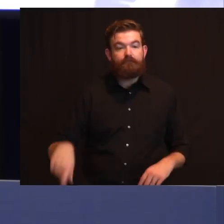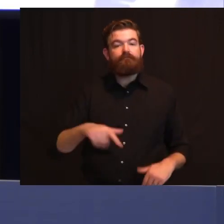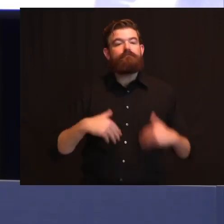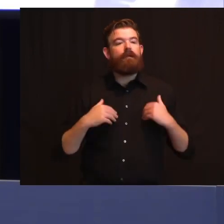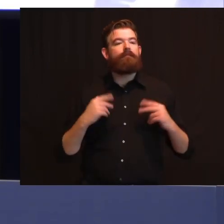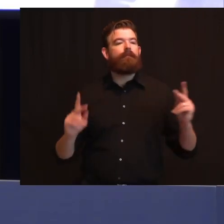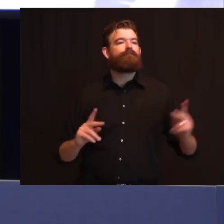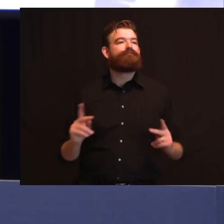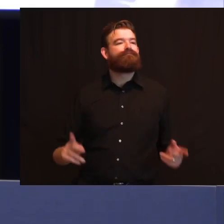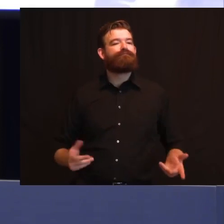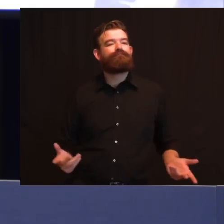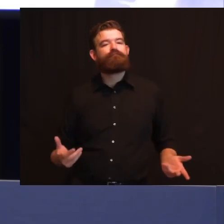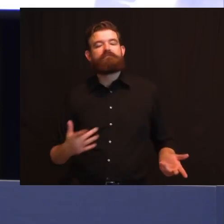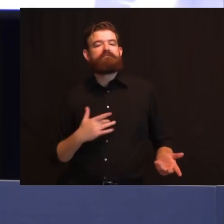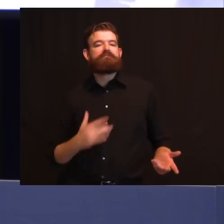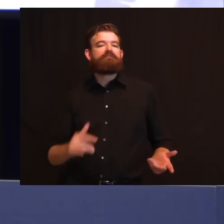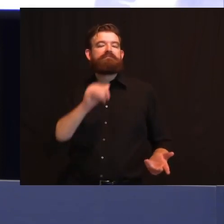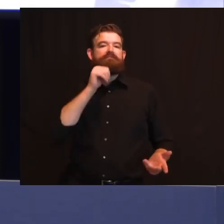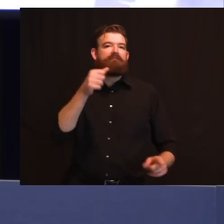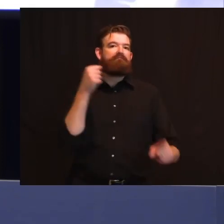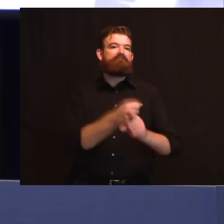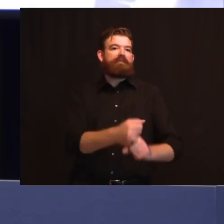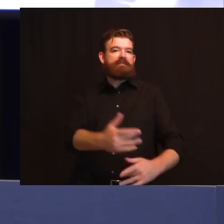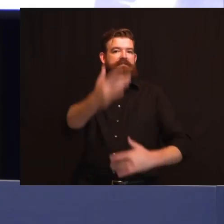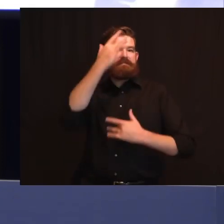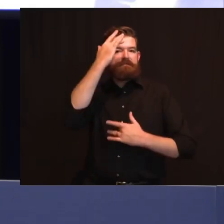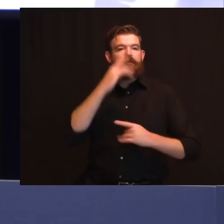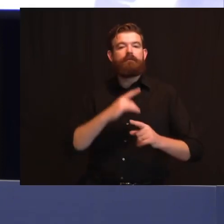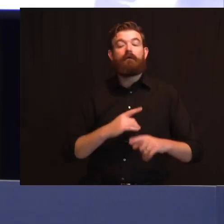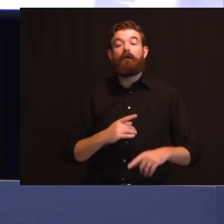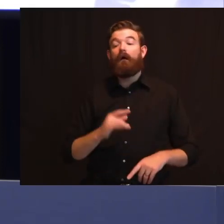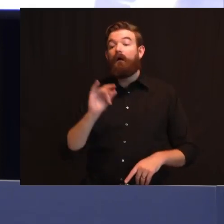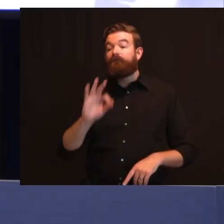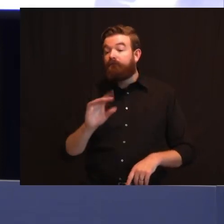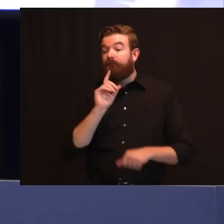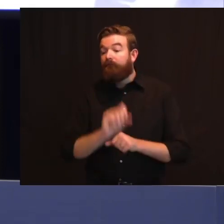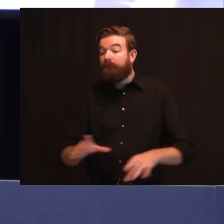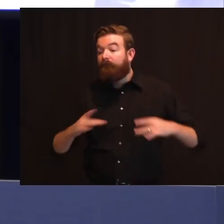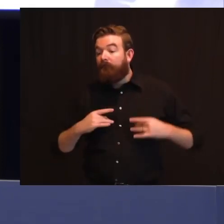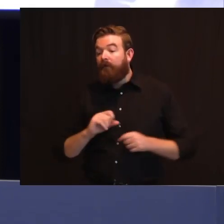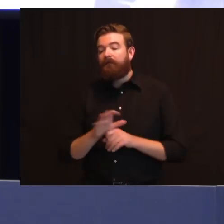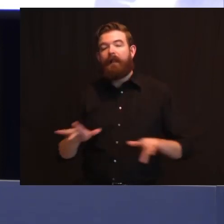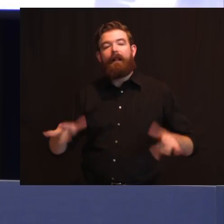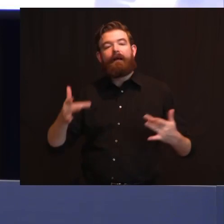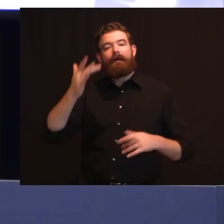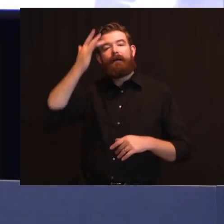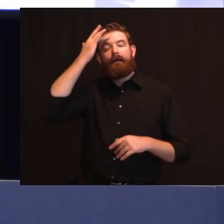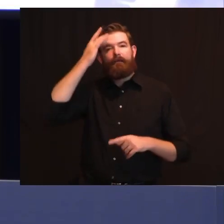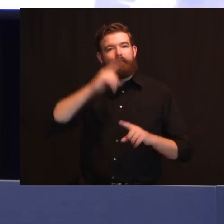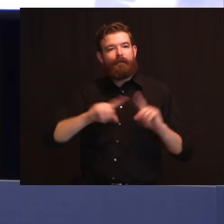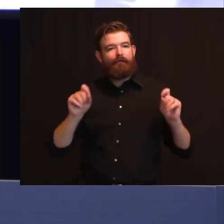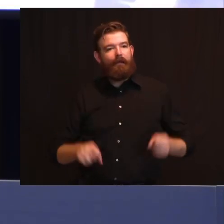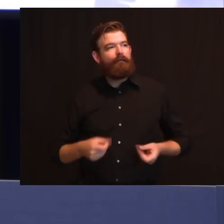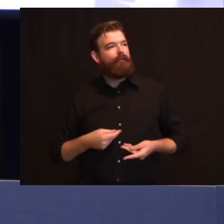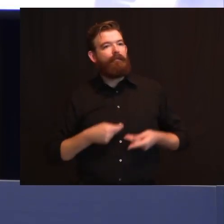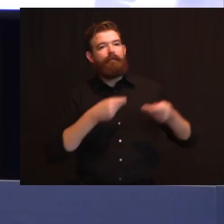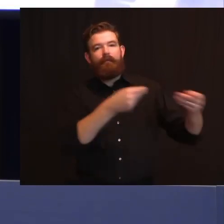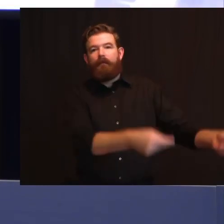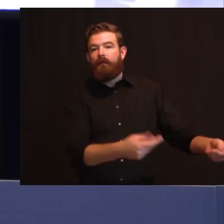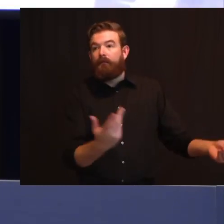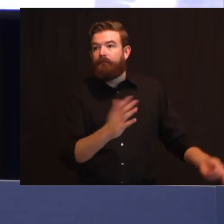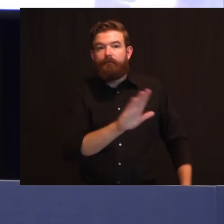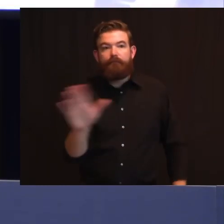virus to other more vulnerable populations, especially those who live in the same household, such as elderly grandparents or